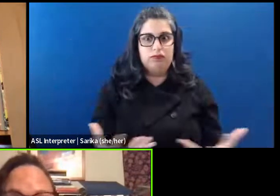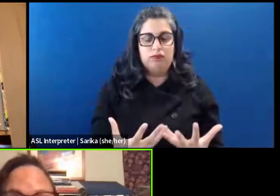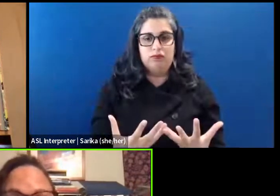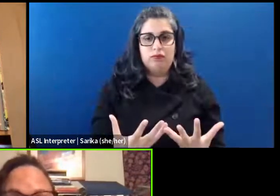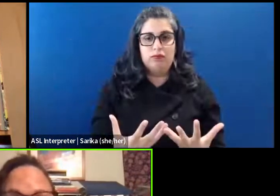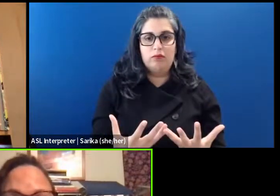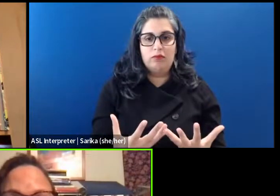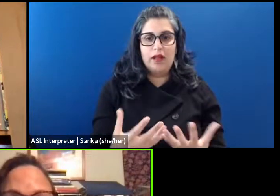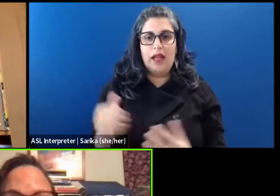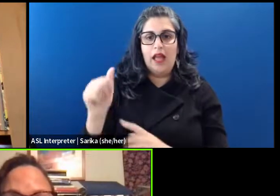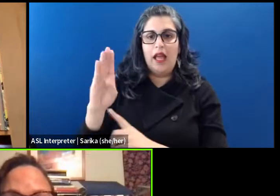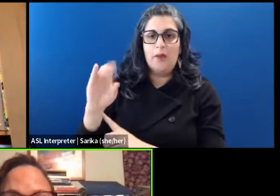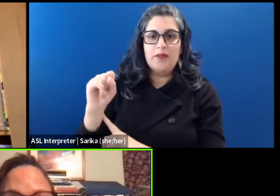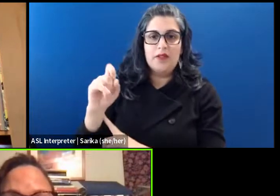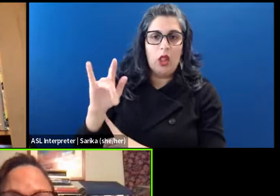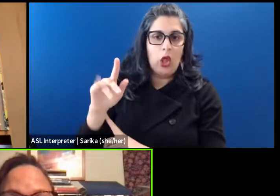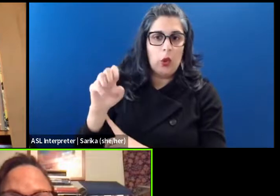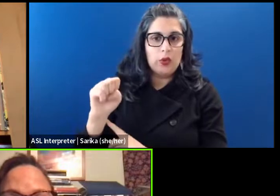those experiences,